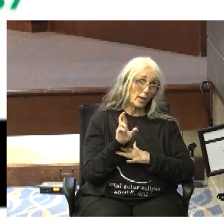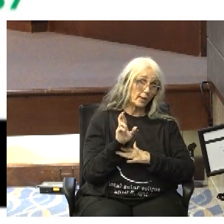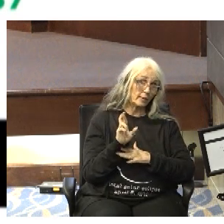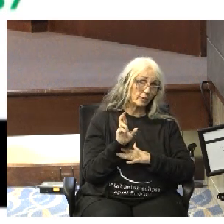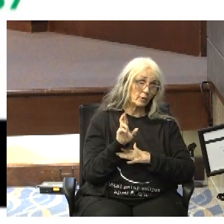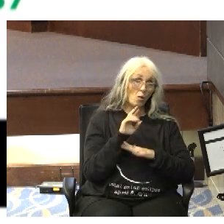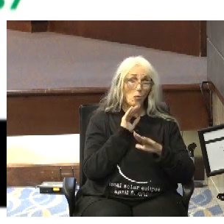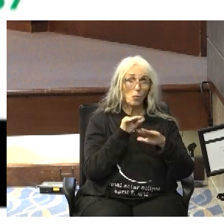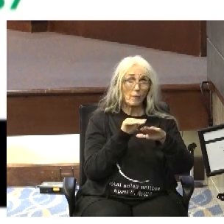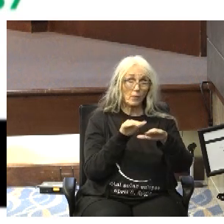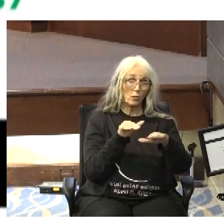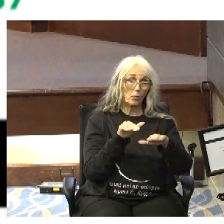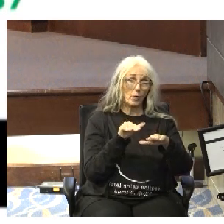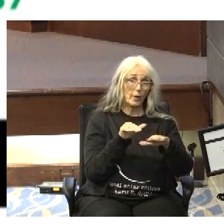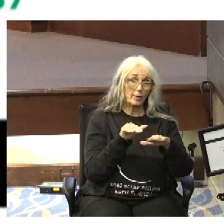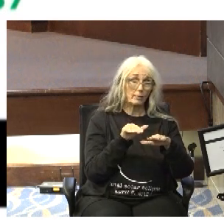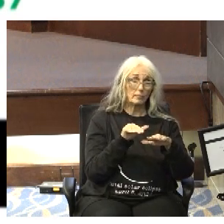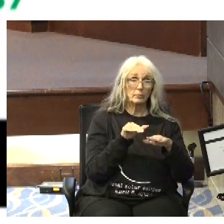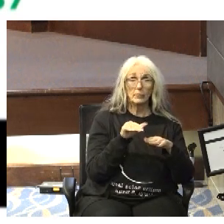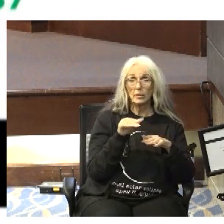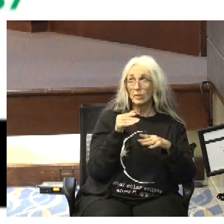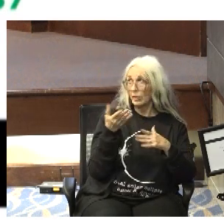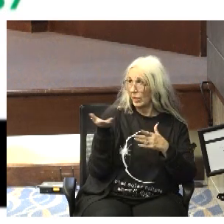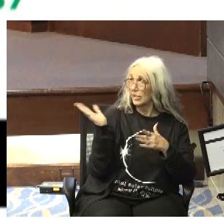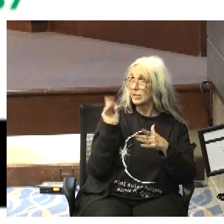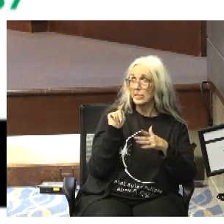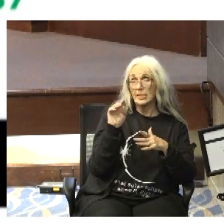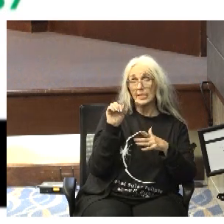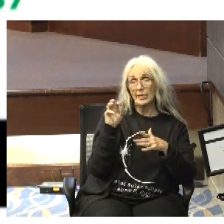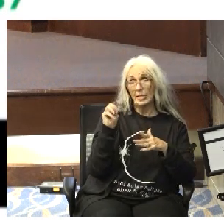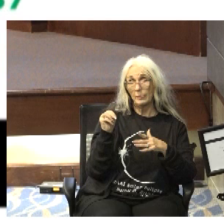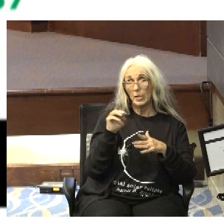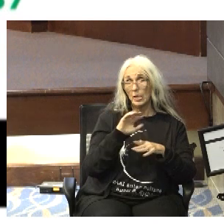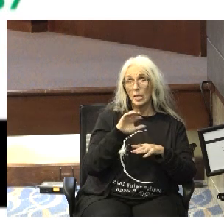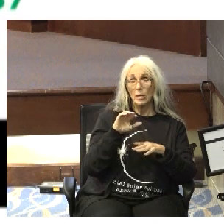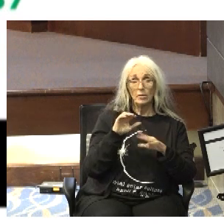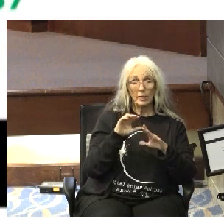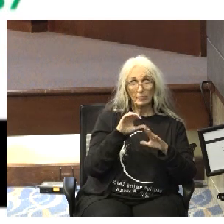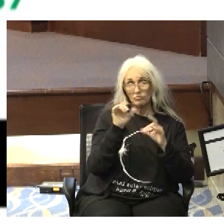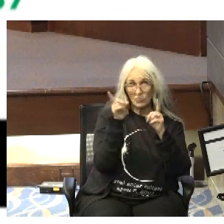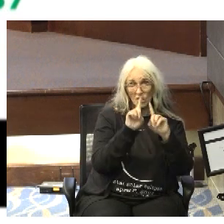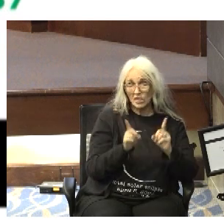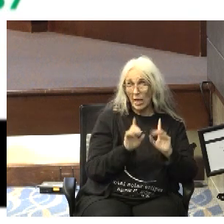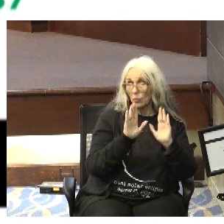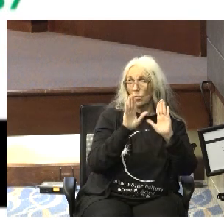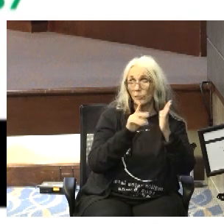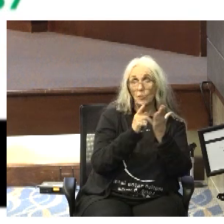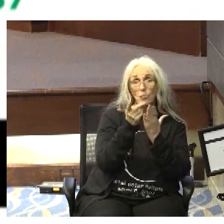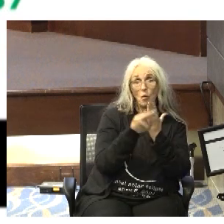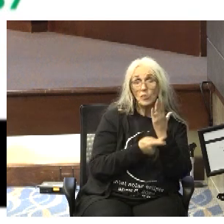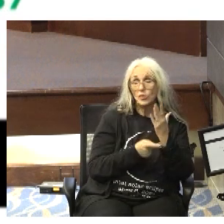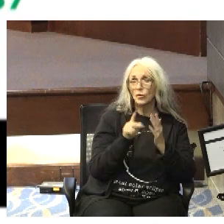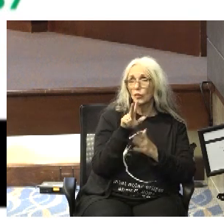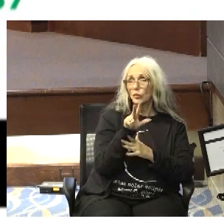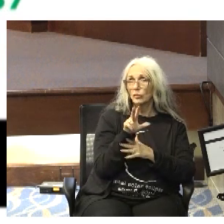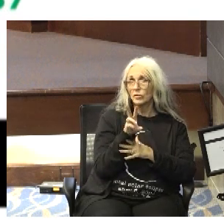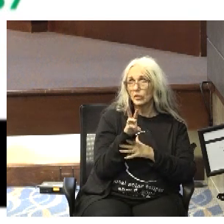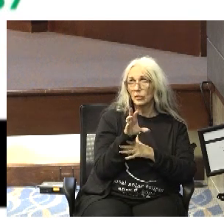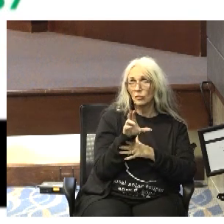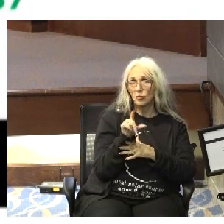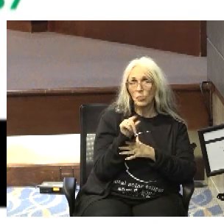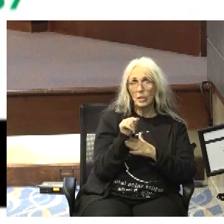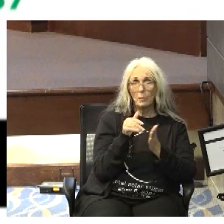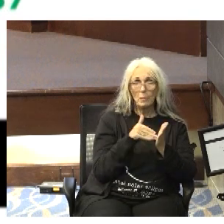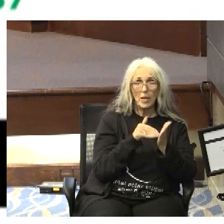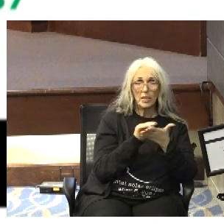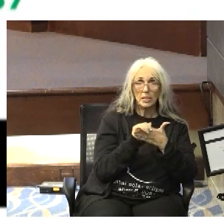Riverway and the Caldwell team has put together, a great project, clearly. $620 million is what we ran